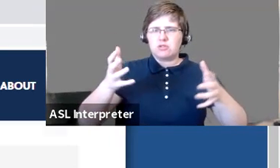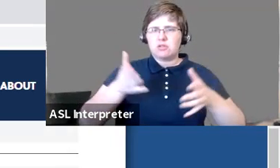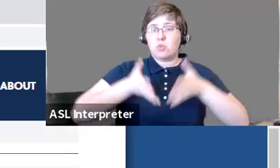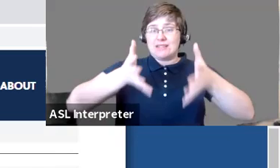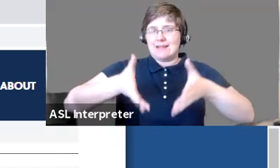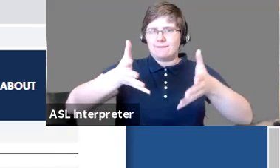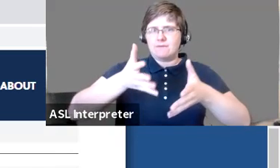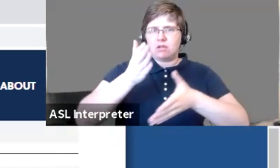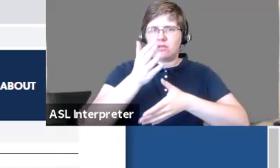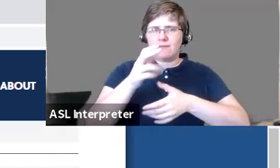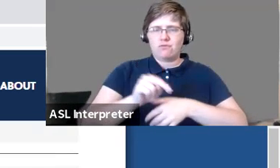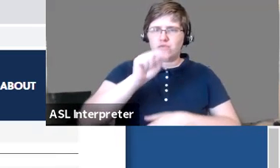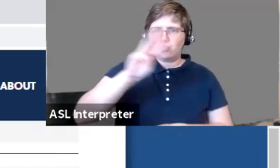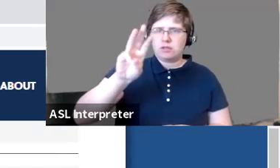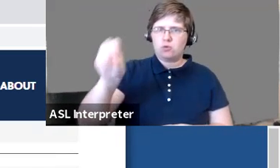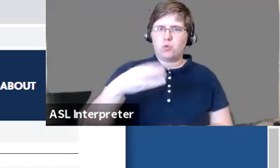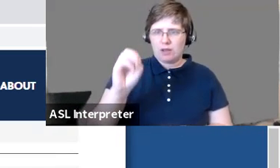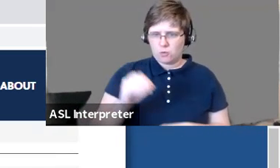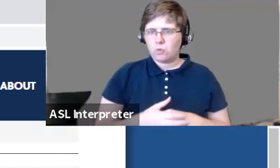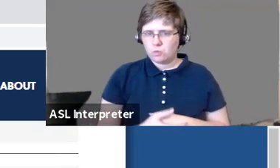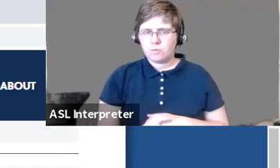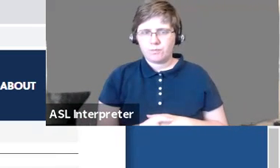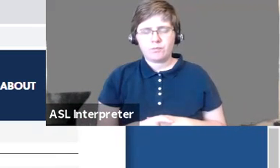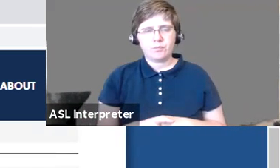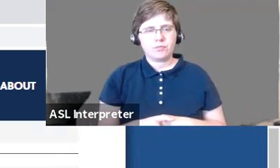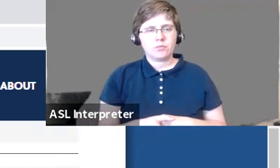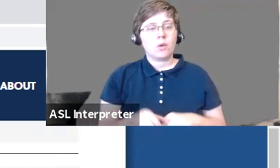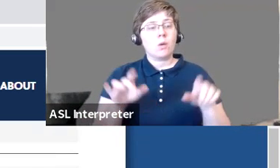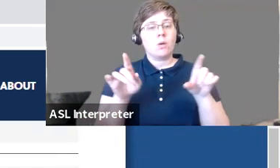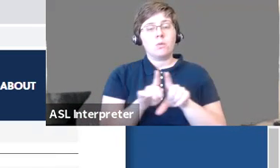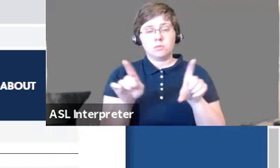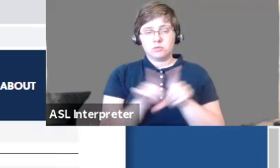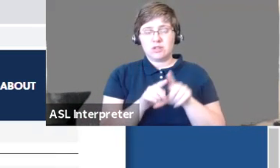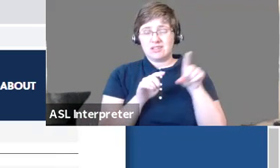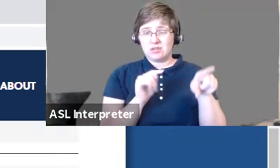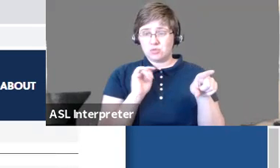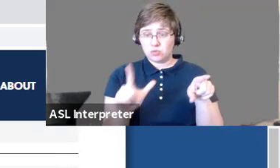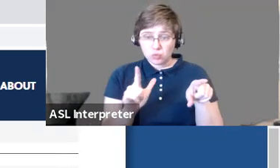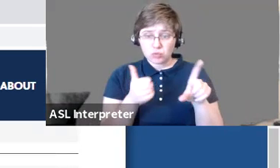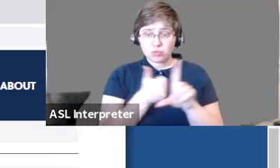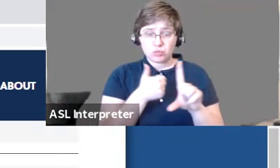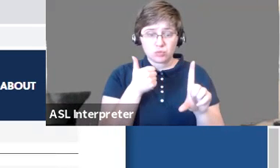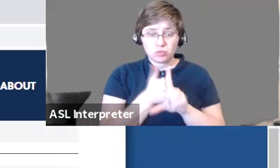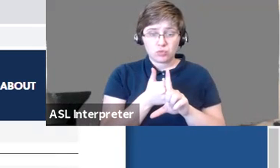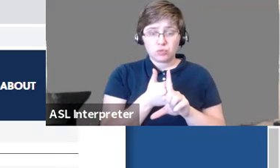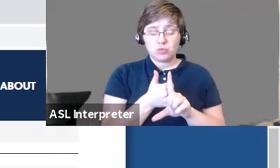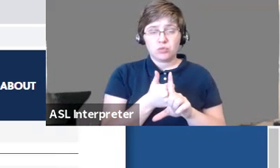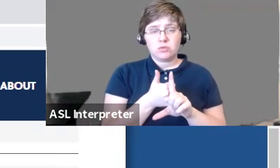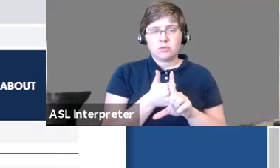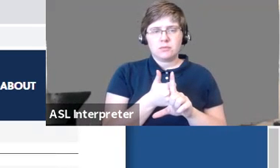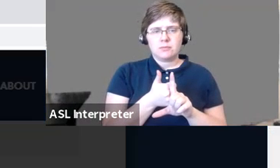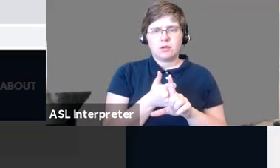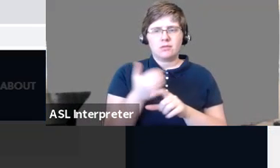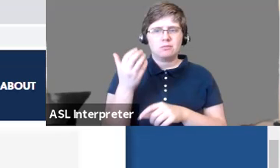of Northwest Ohio. Also, while this tool is mobily